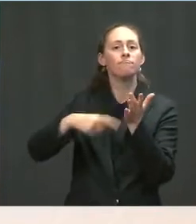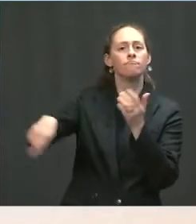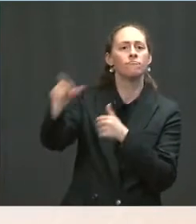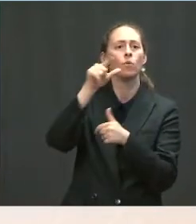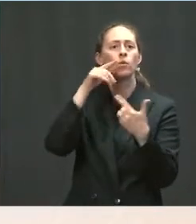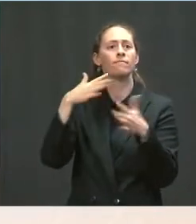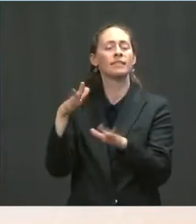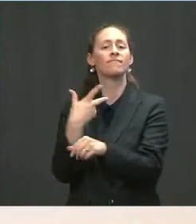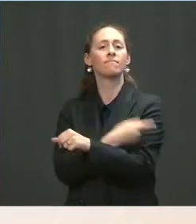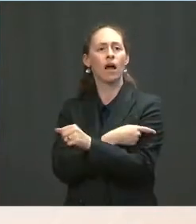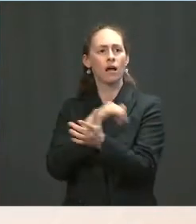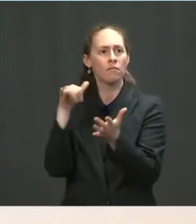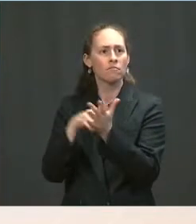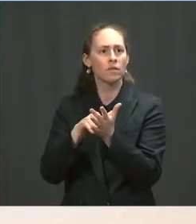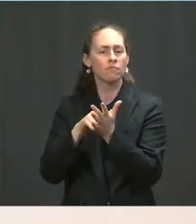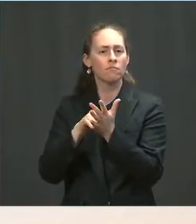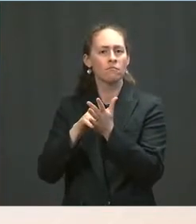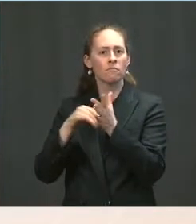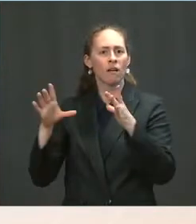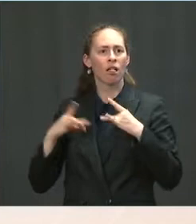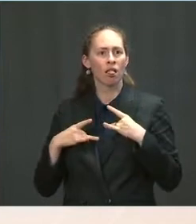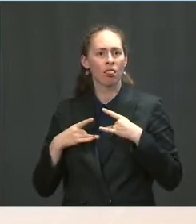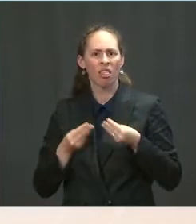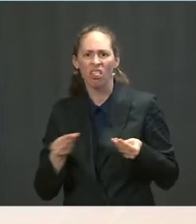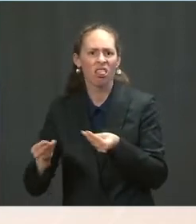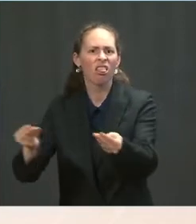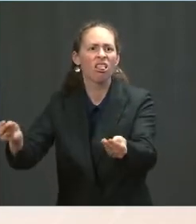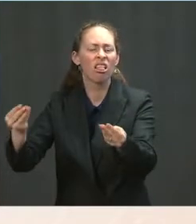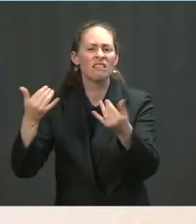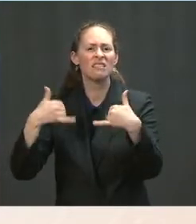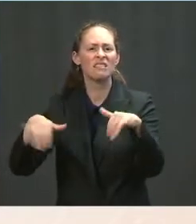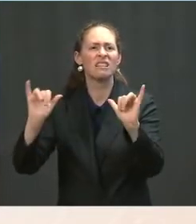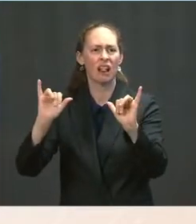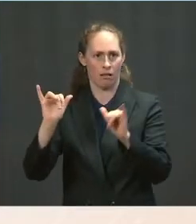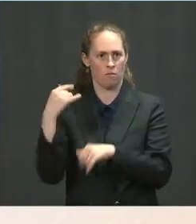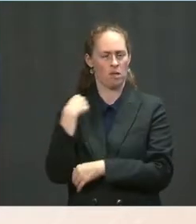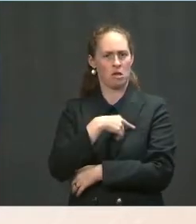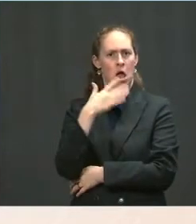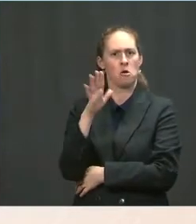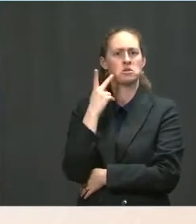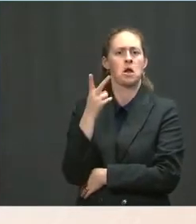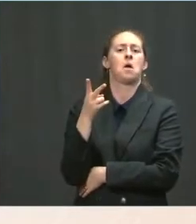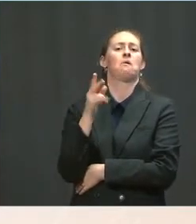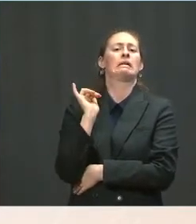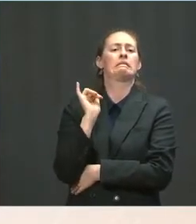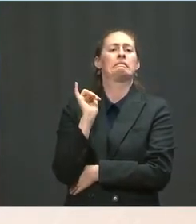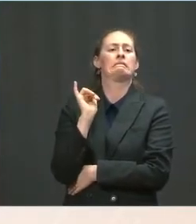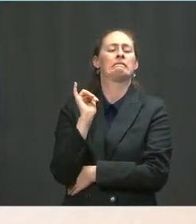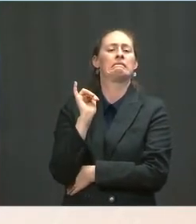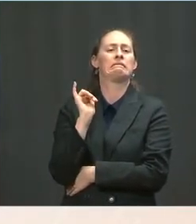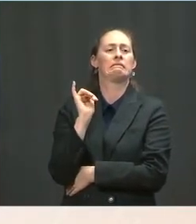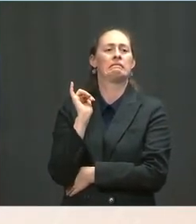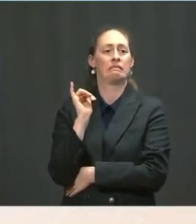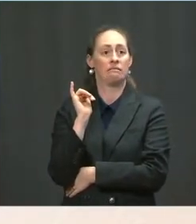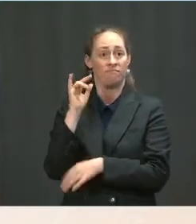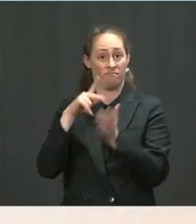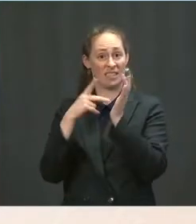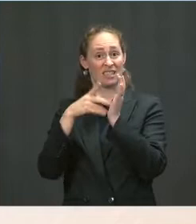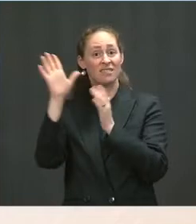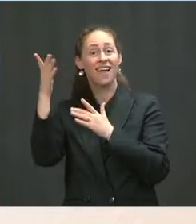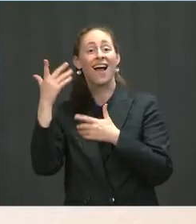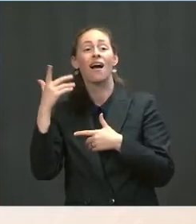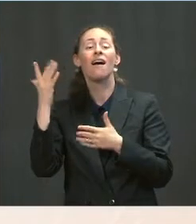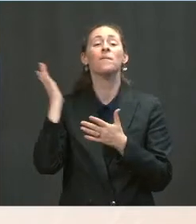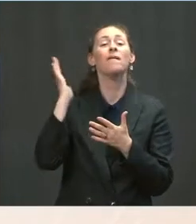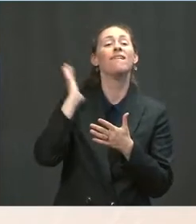pause about making recommendations about what the public can do? Because he encouraged people who were vaccinated to gather on the 4th